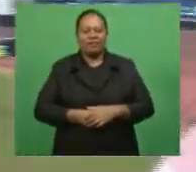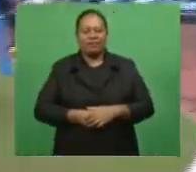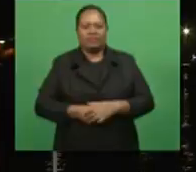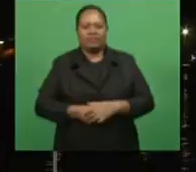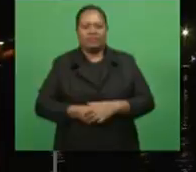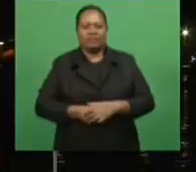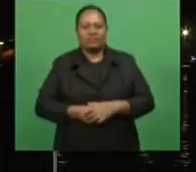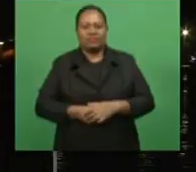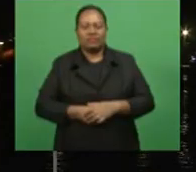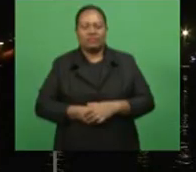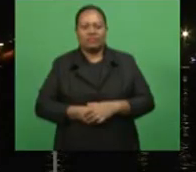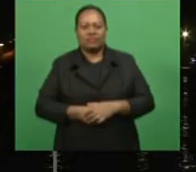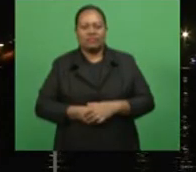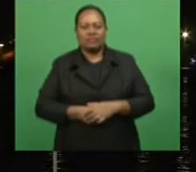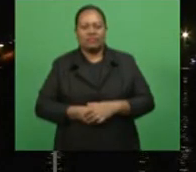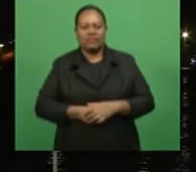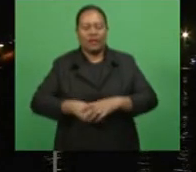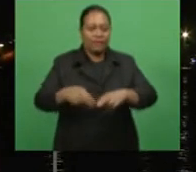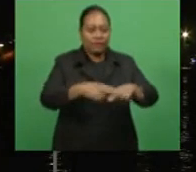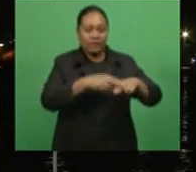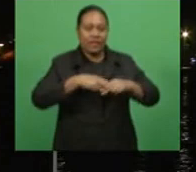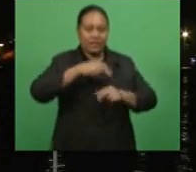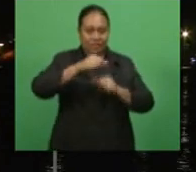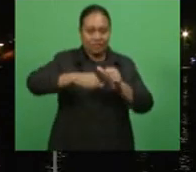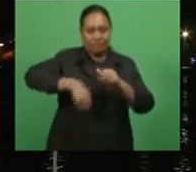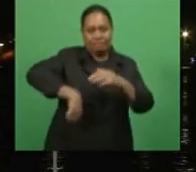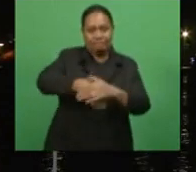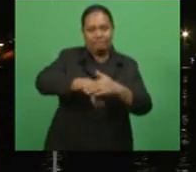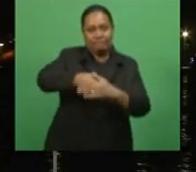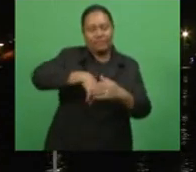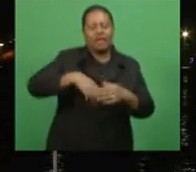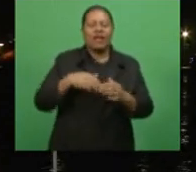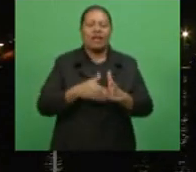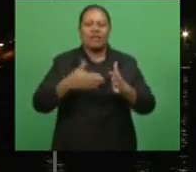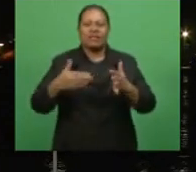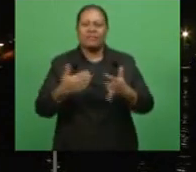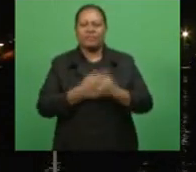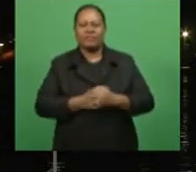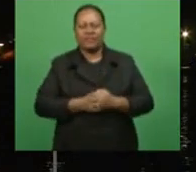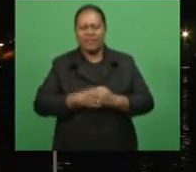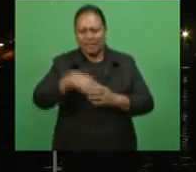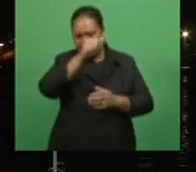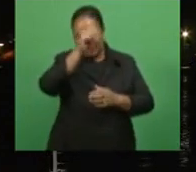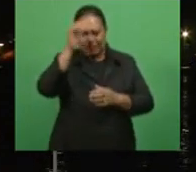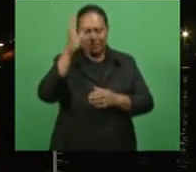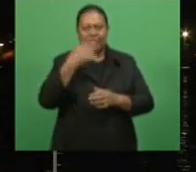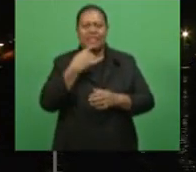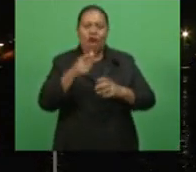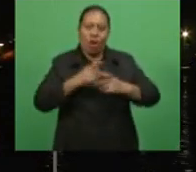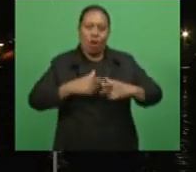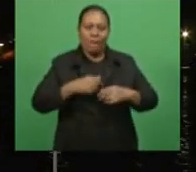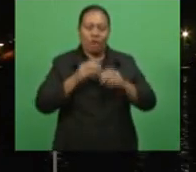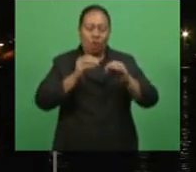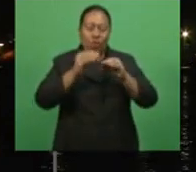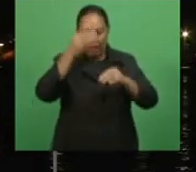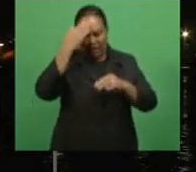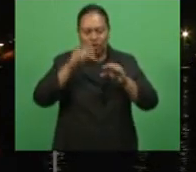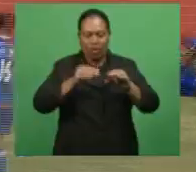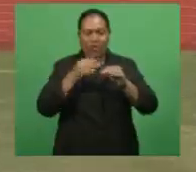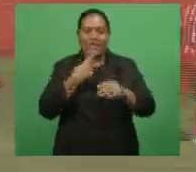Sports. Fiji football national head coach Fleming Seretslev believes local players have